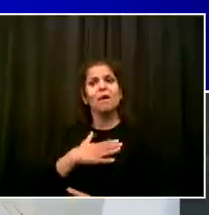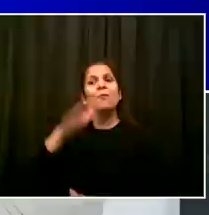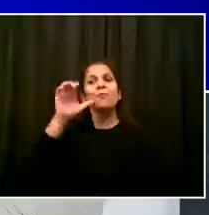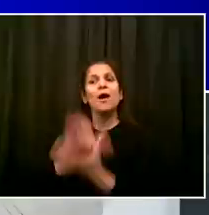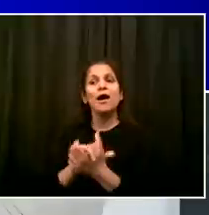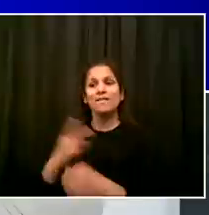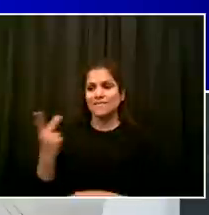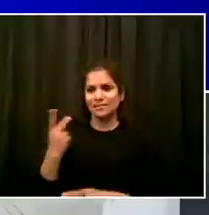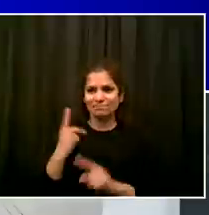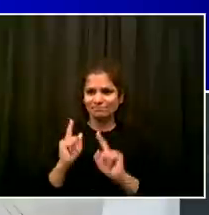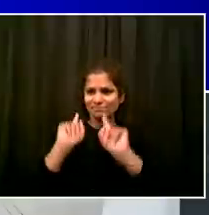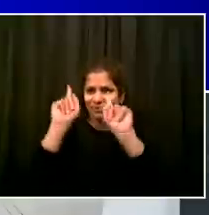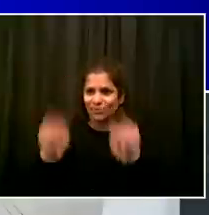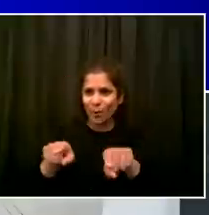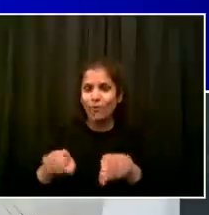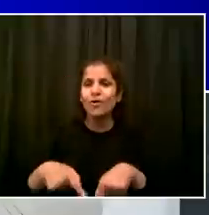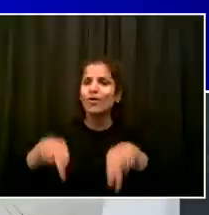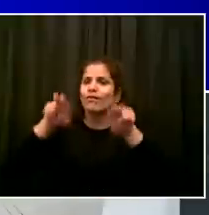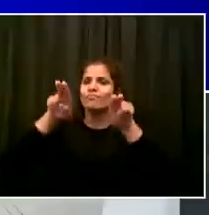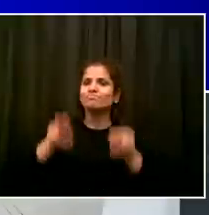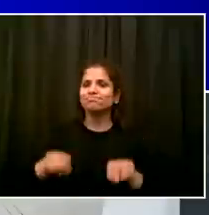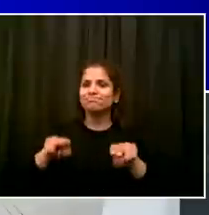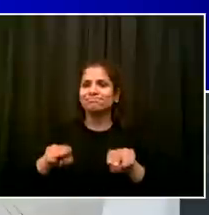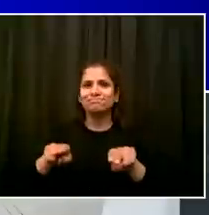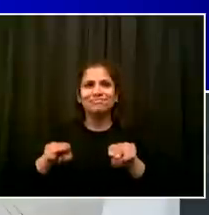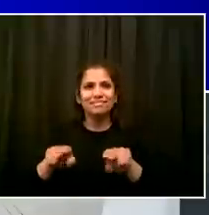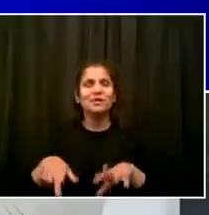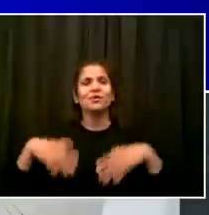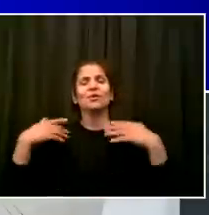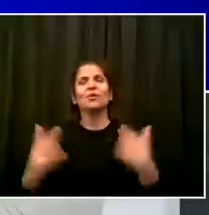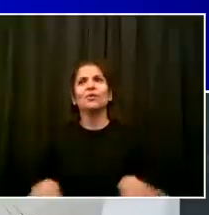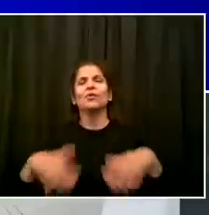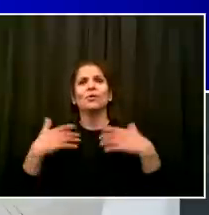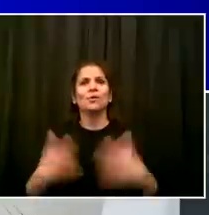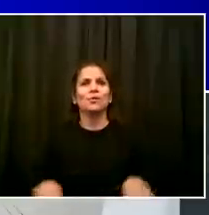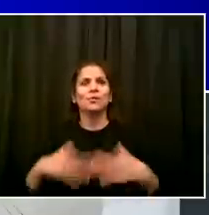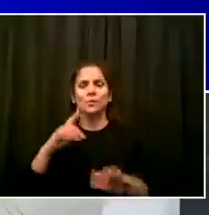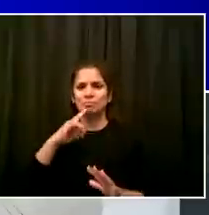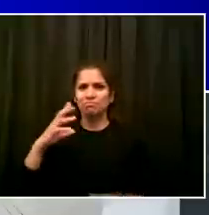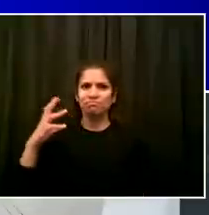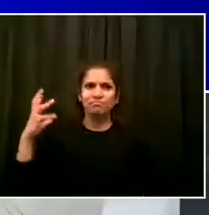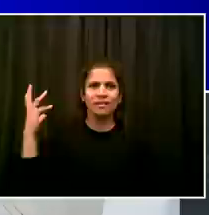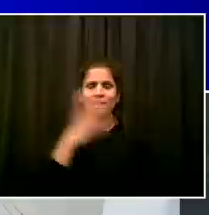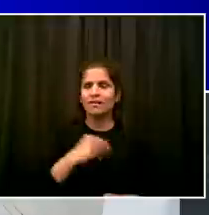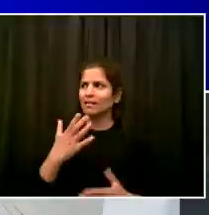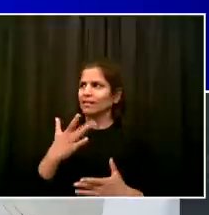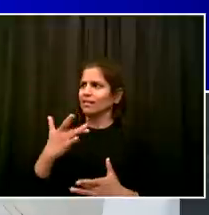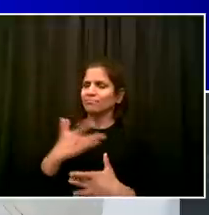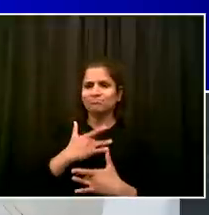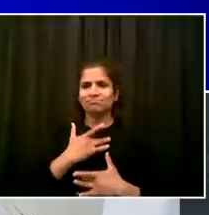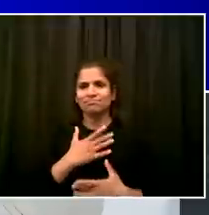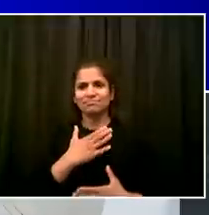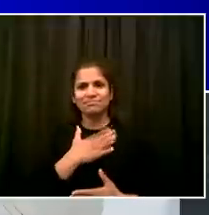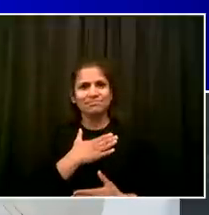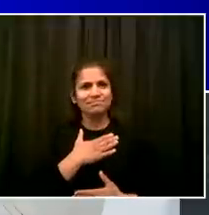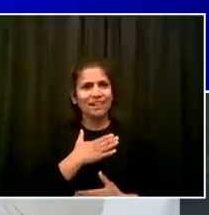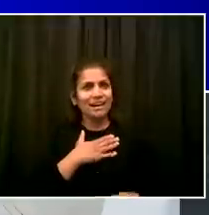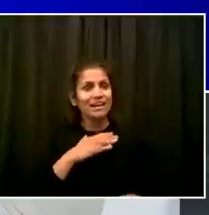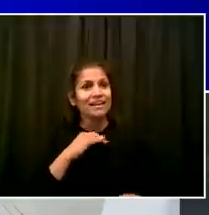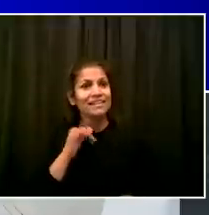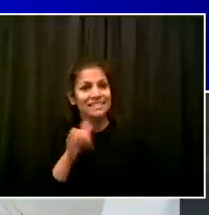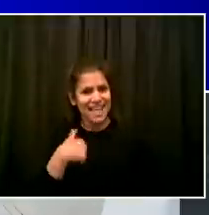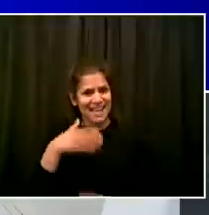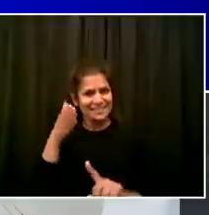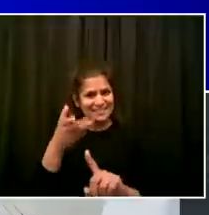this is something that's really important. As you see, that's us at the New York Blood Center location in Lenox Hill. They have locations all over the city.